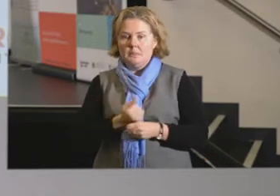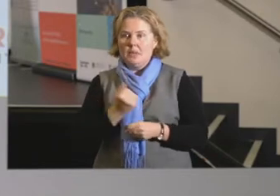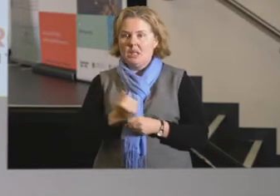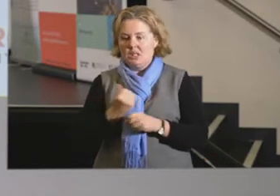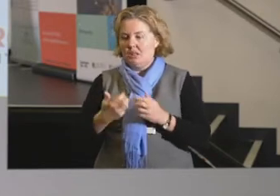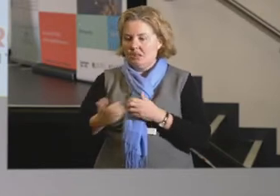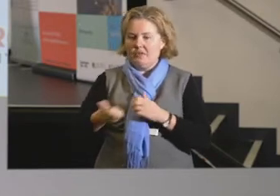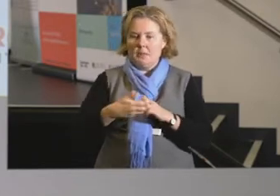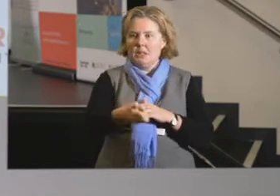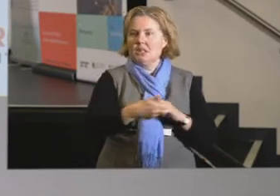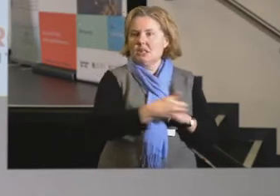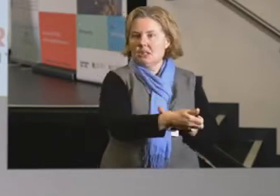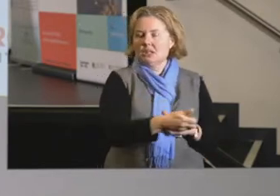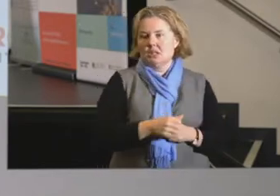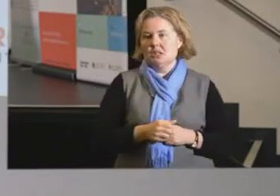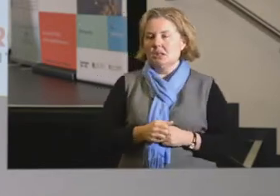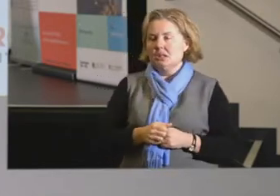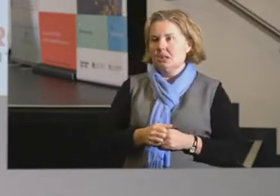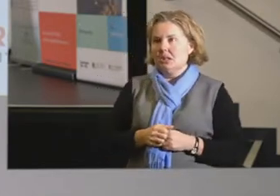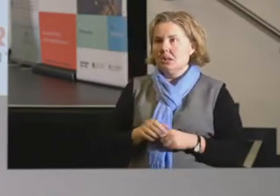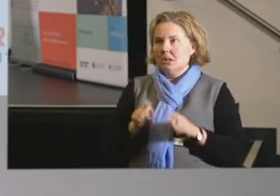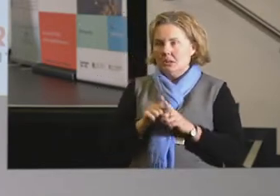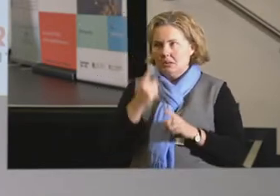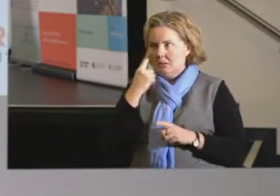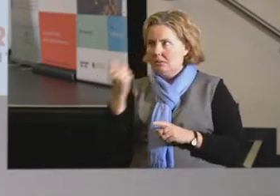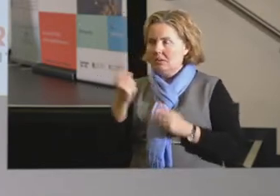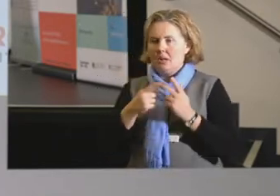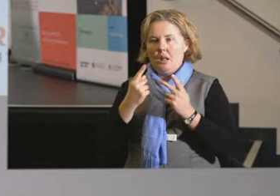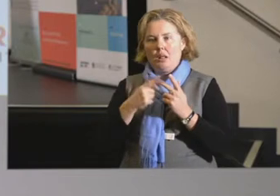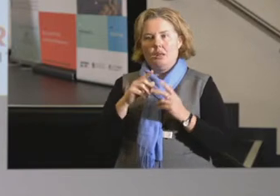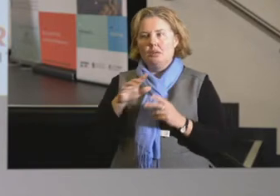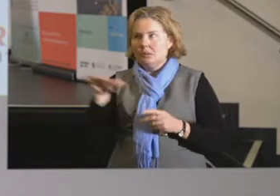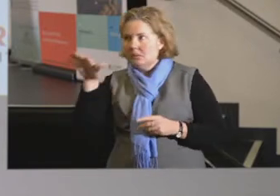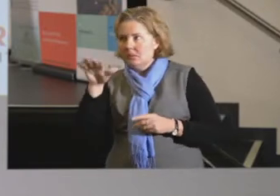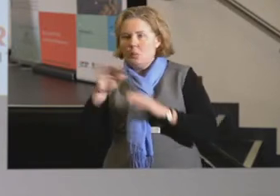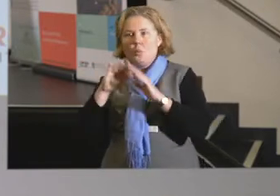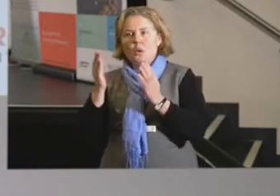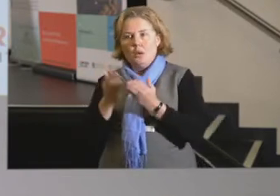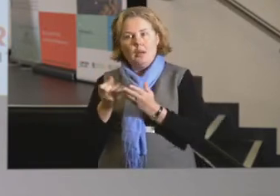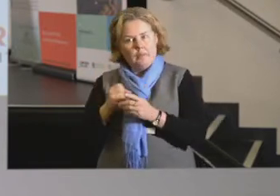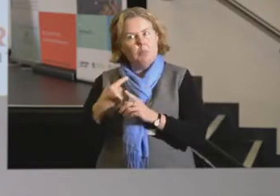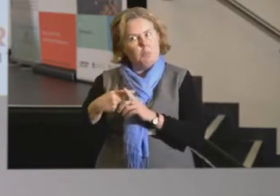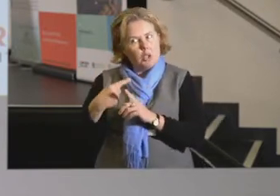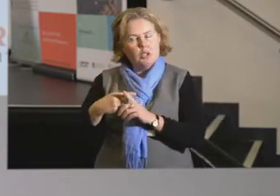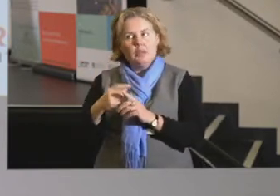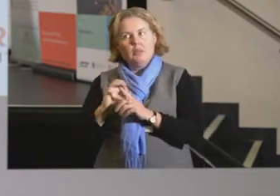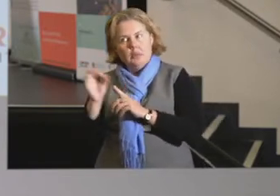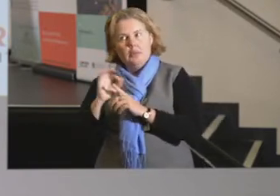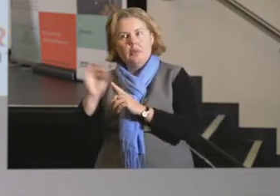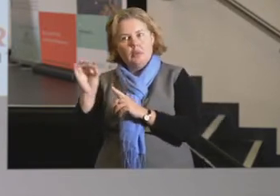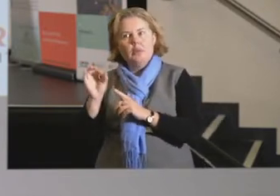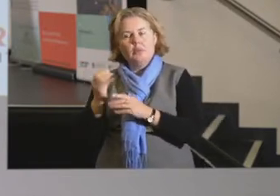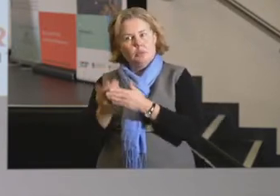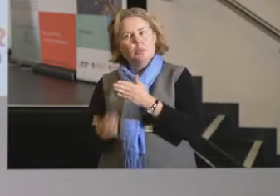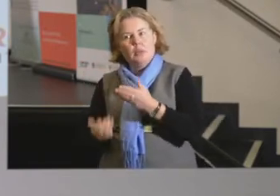think we also hear from other parts of the world of different kinds of more positive progressive narratives. So I'd like to turn to Barbara